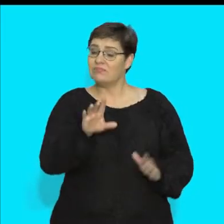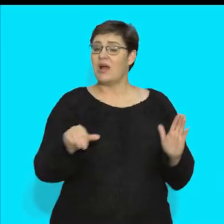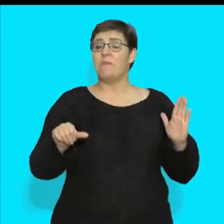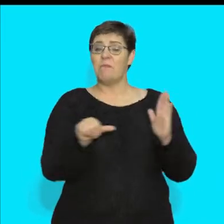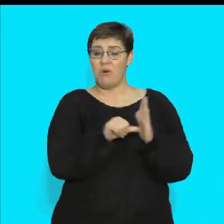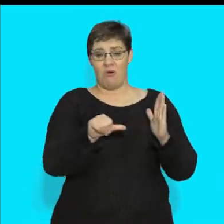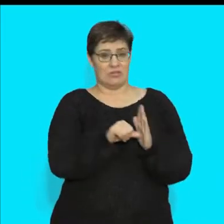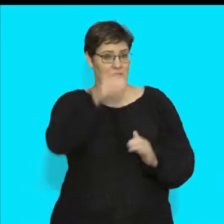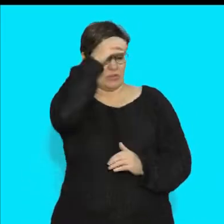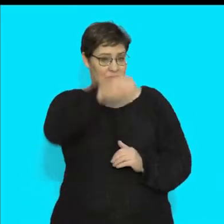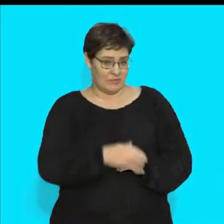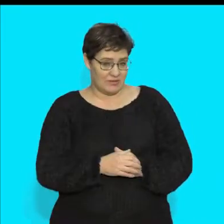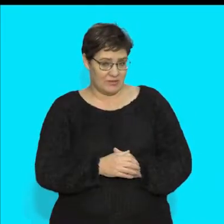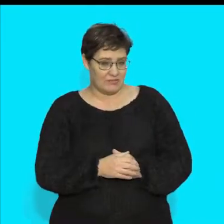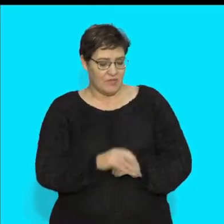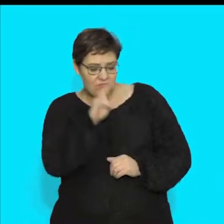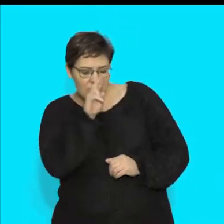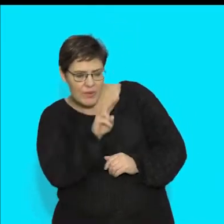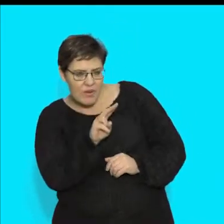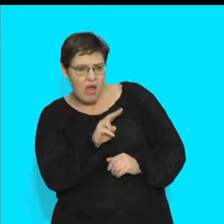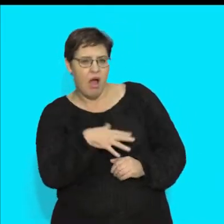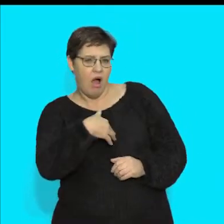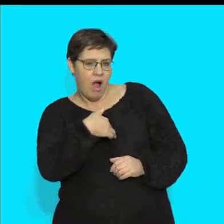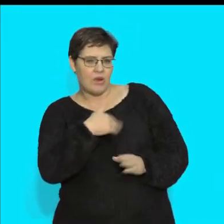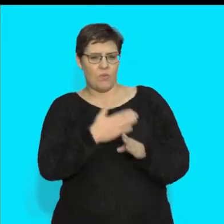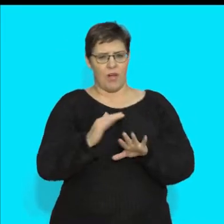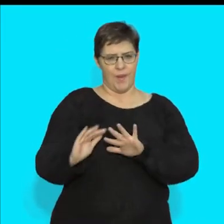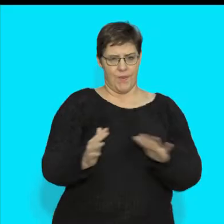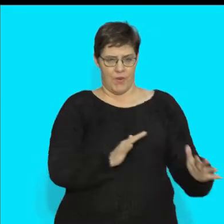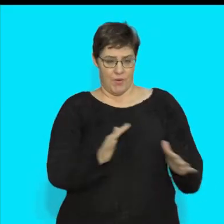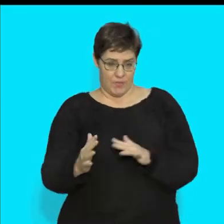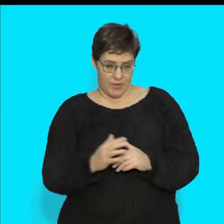is a very important concept when we look at how the